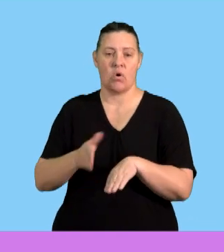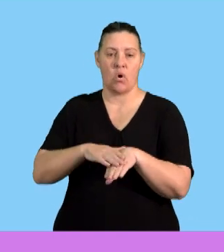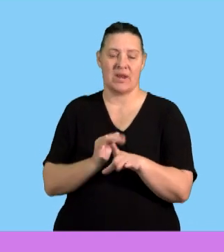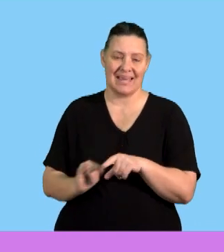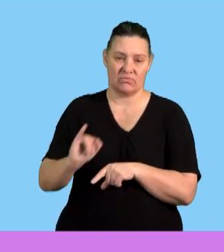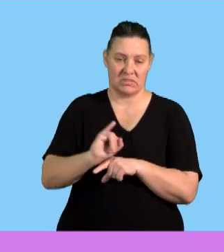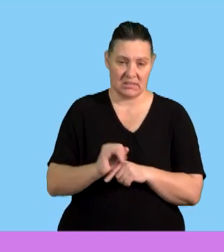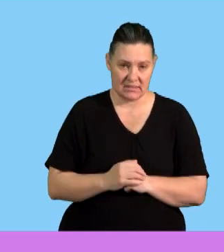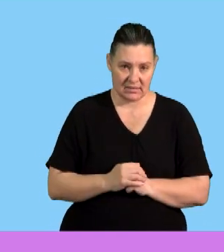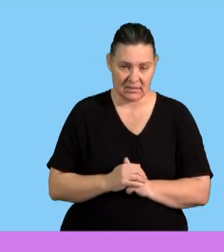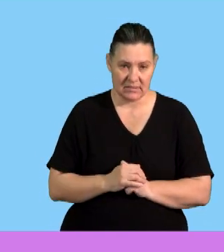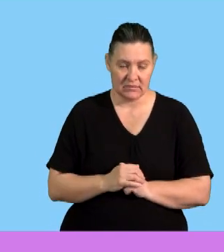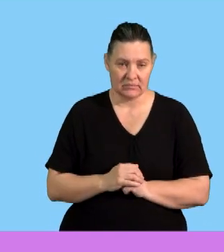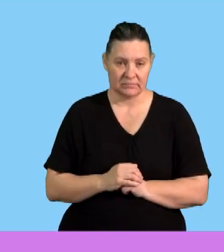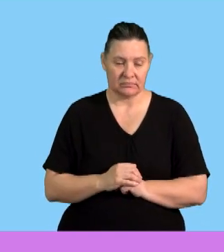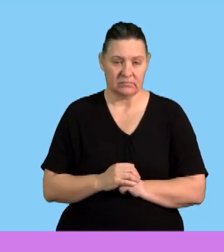is interest on interest.